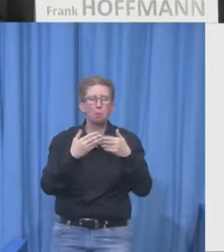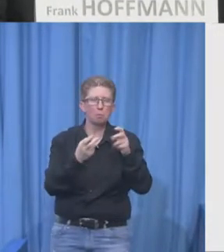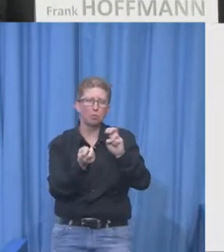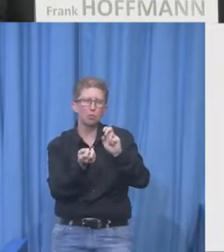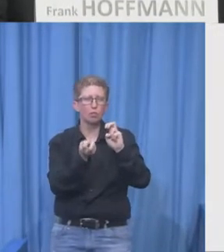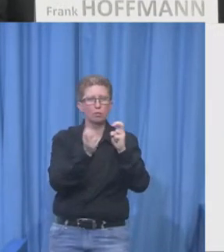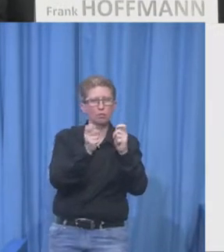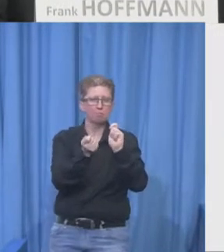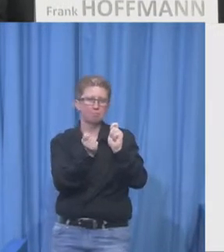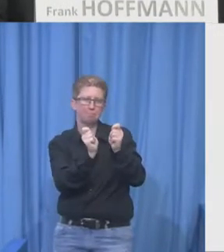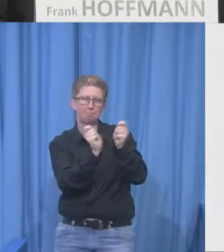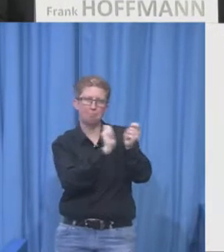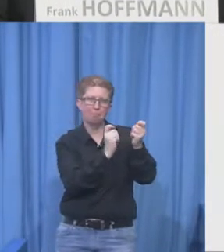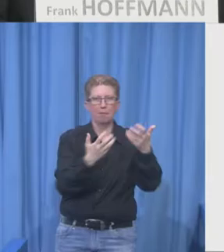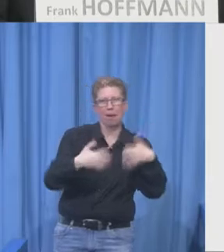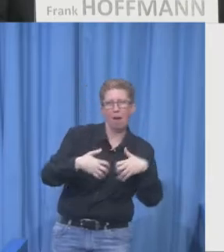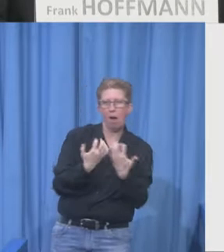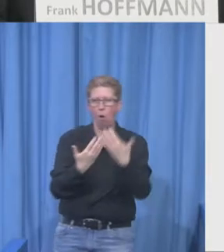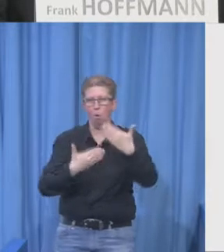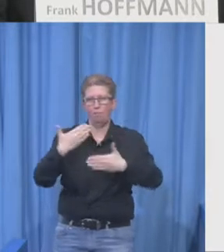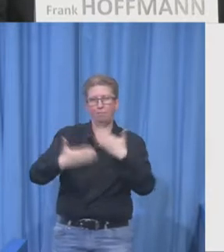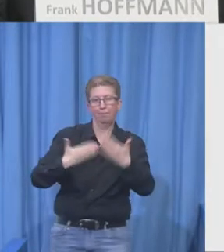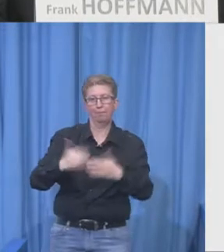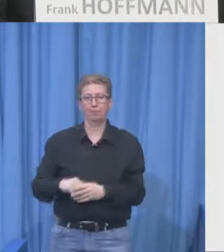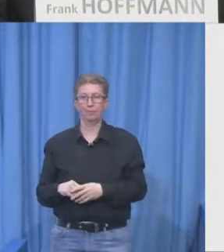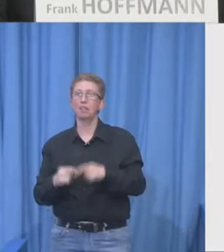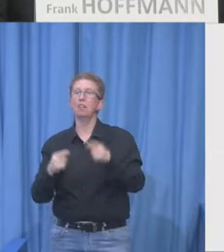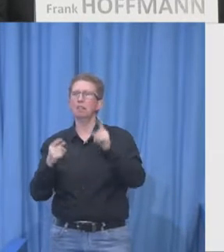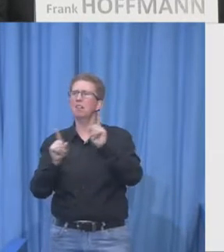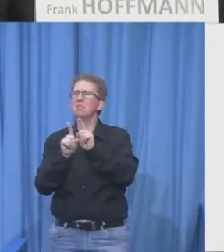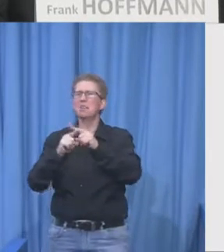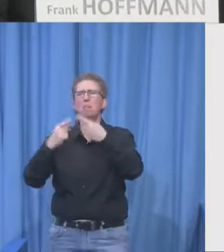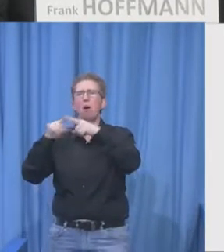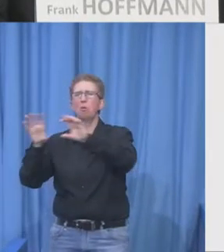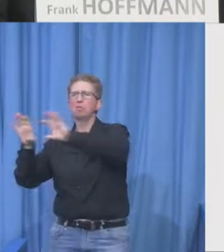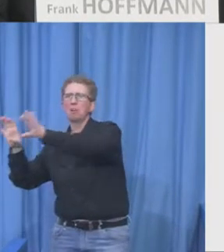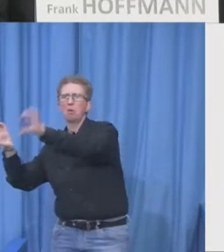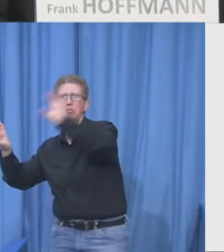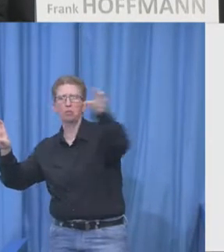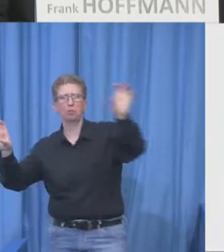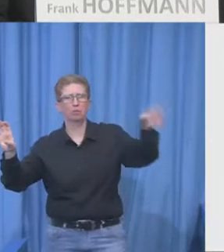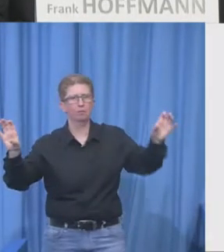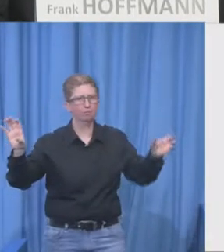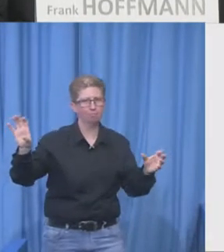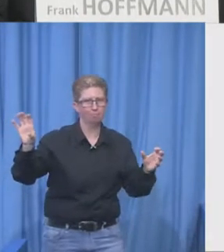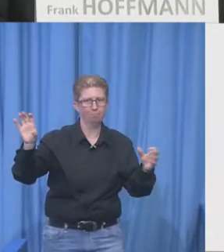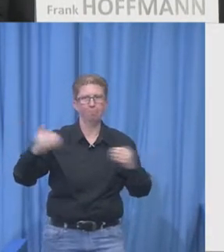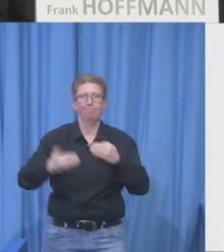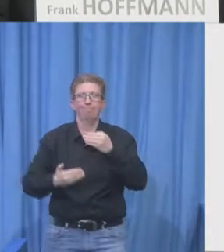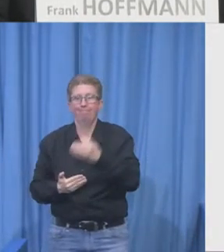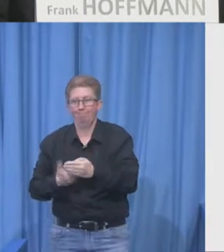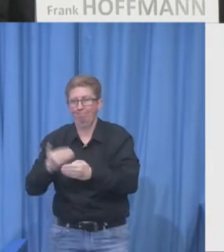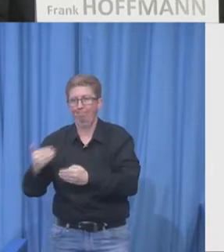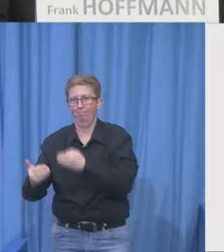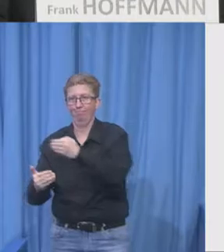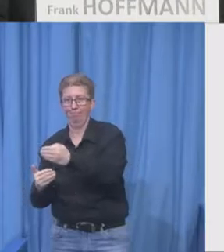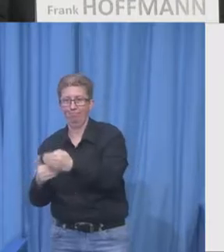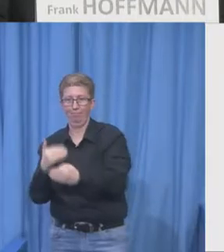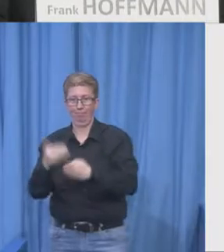other people from other countries. So this process is, it's just early days for this process.